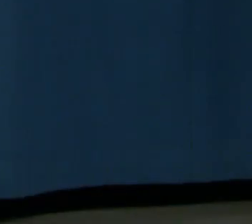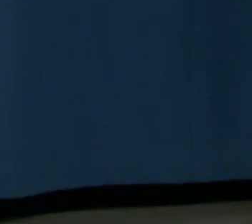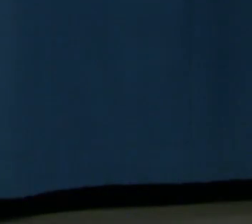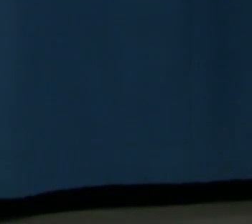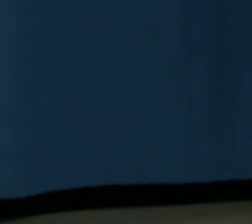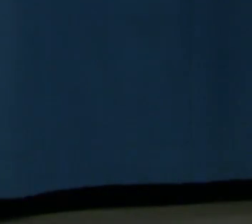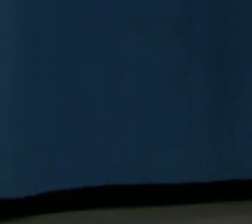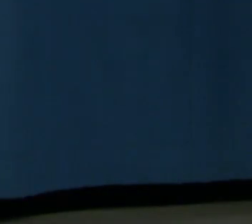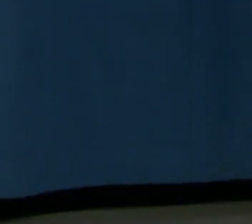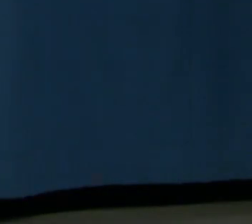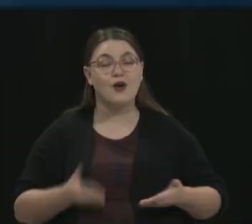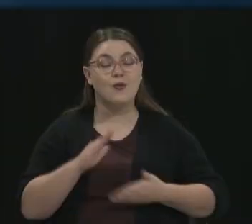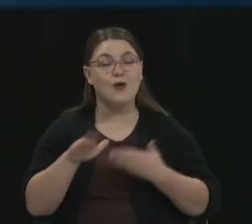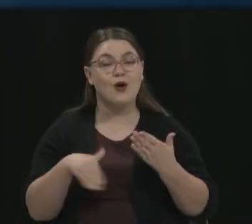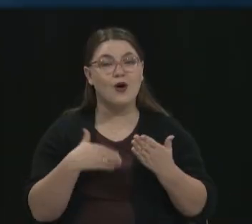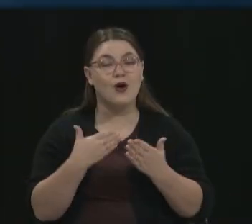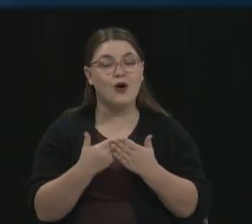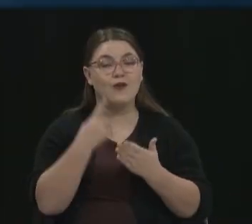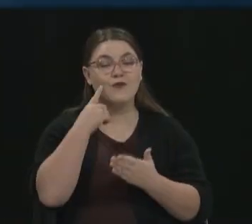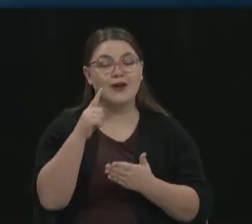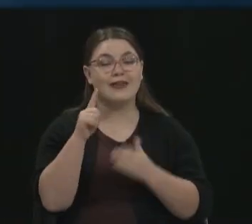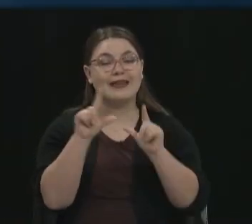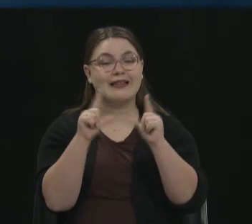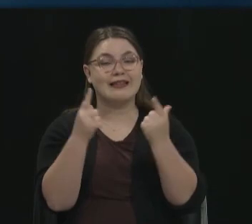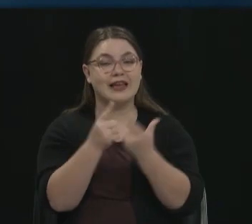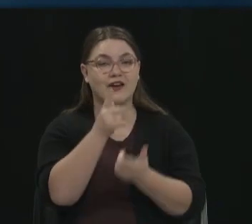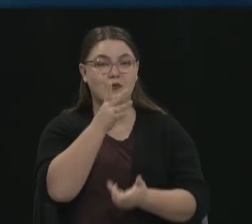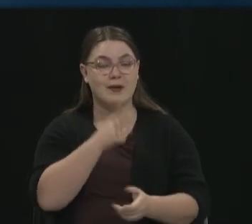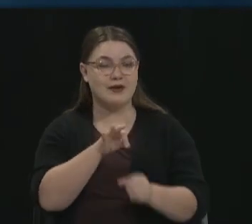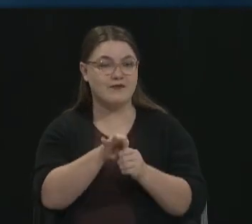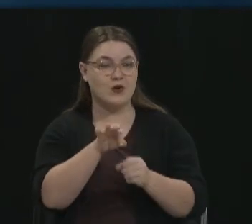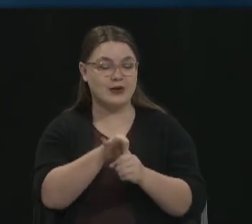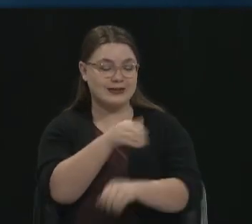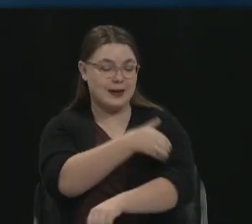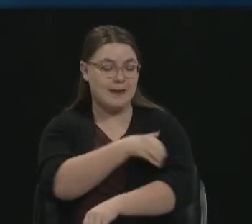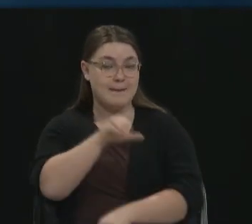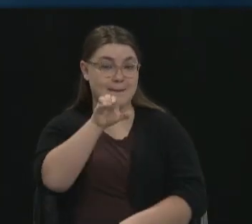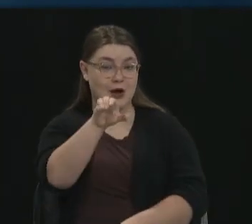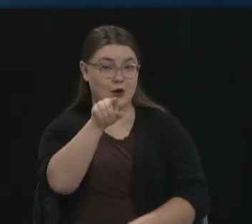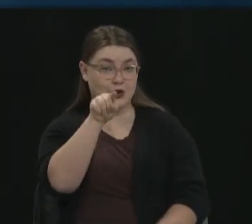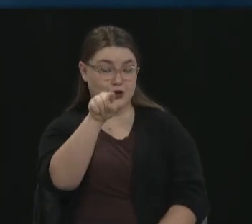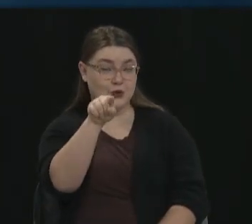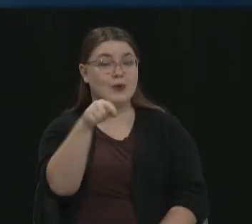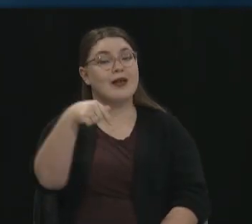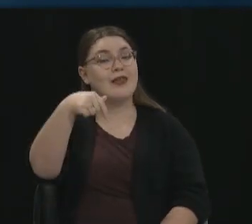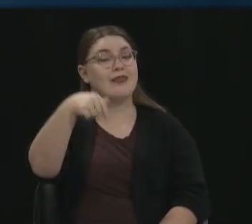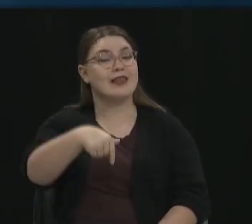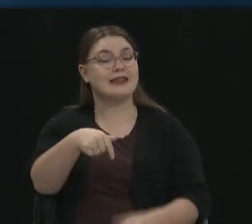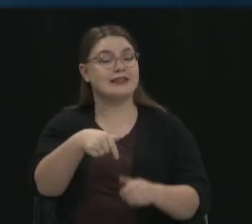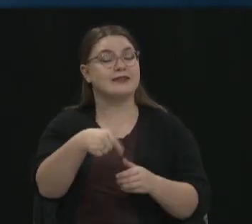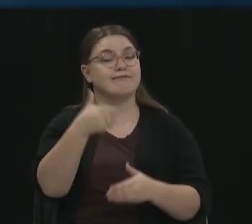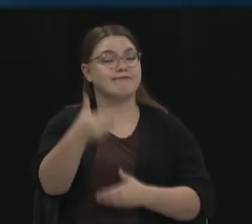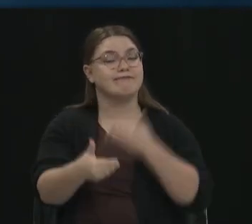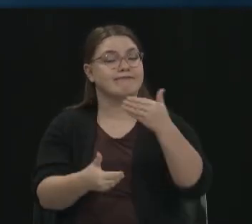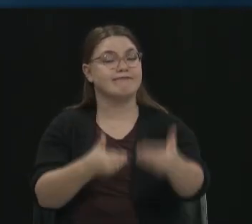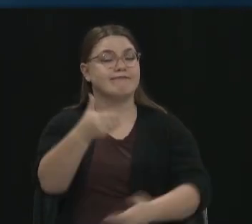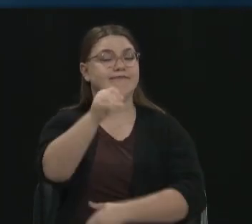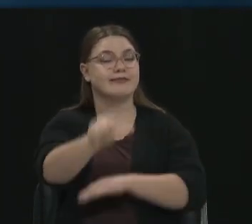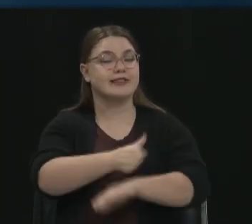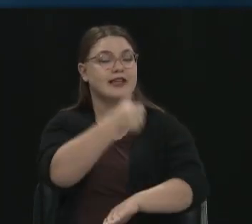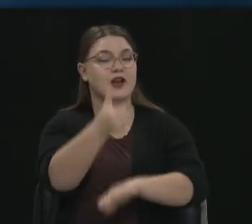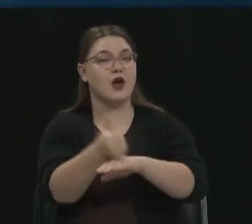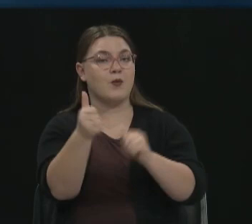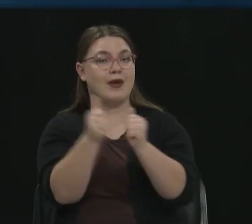Welcome everyone to the League of Women Voters Empowering You. This series program is designed by the League of Women Voters